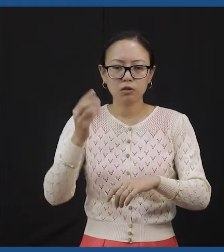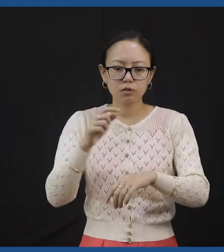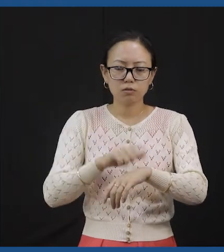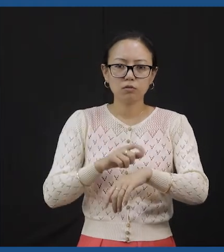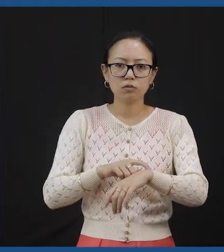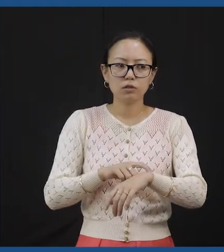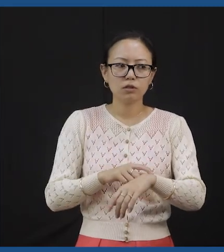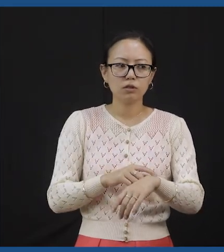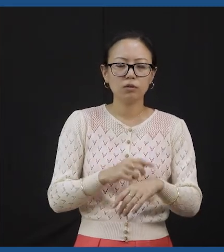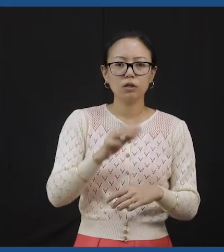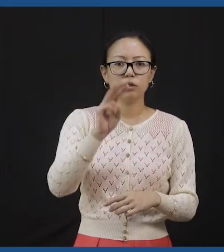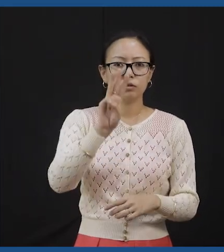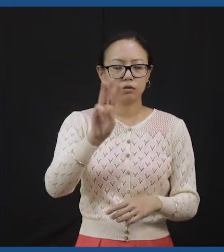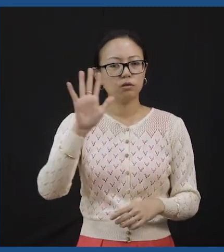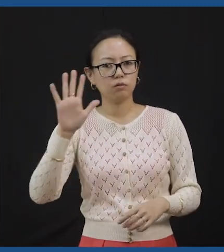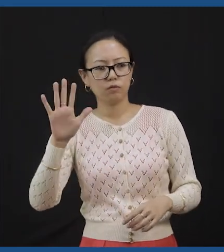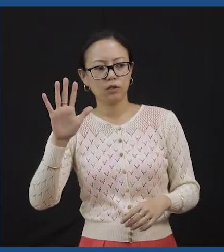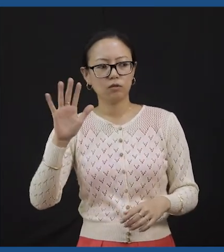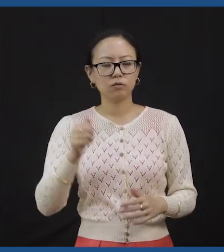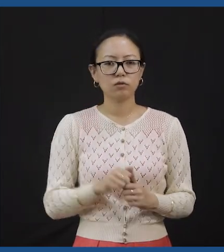bananas. Number of